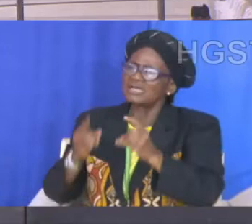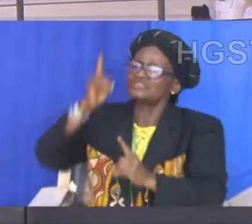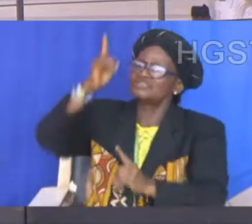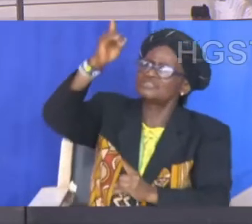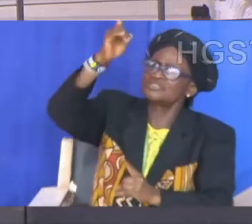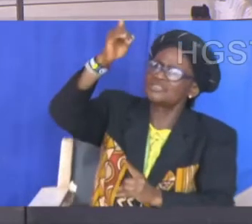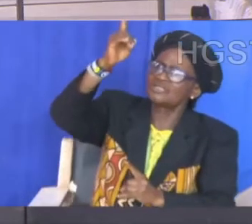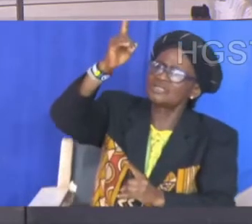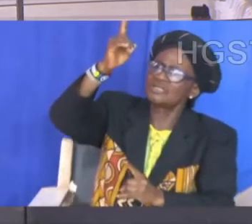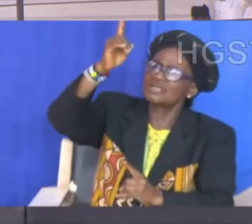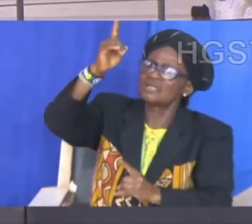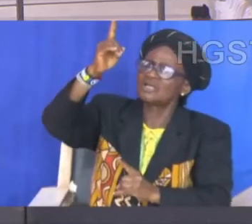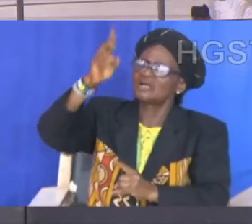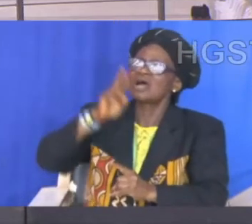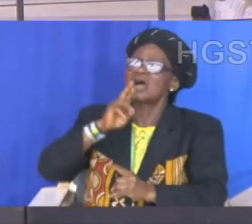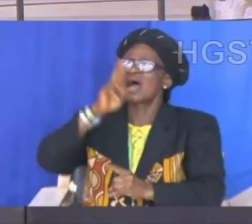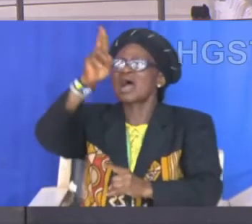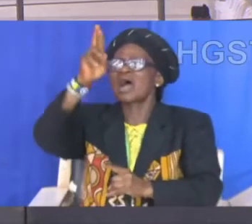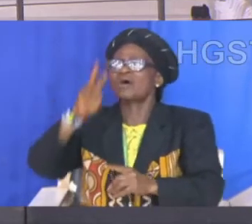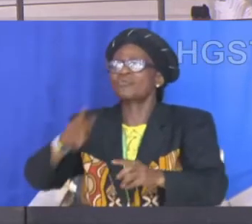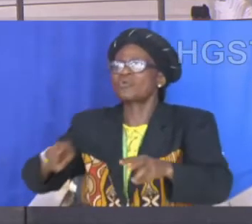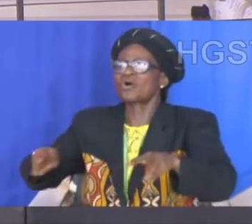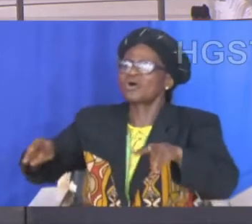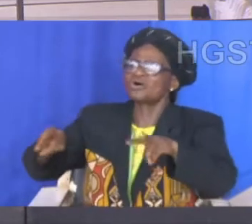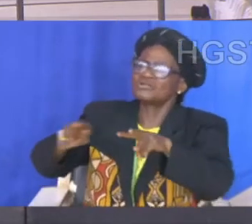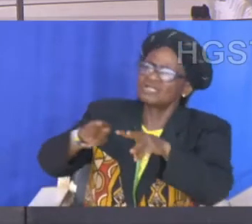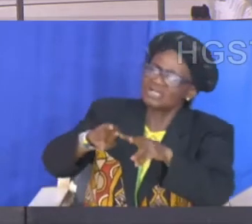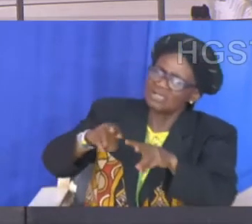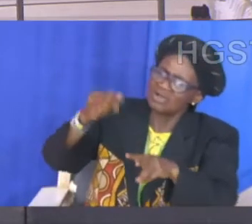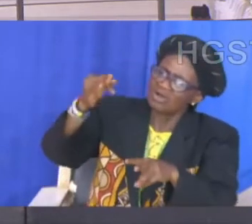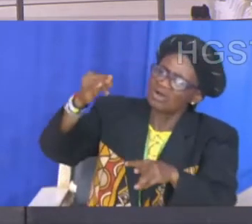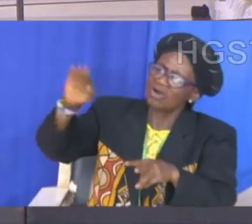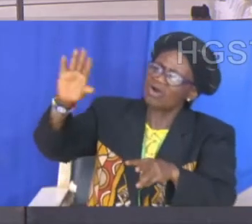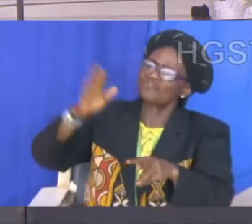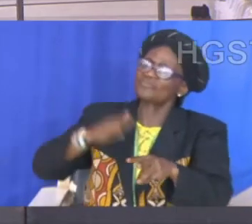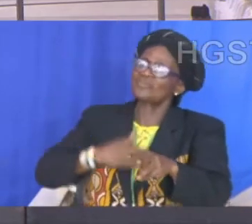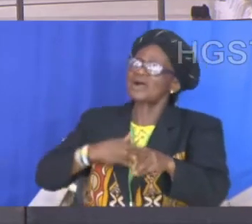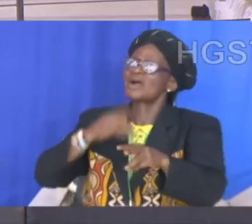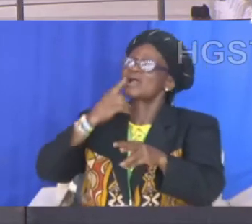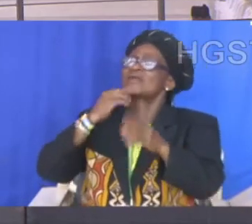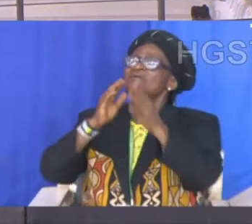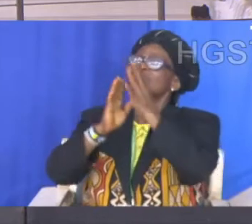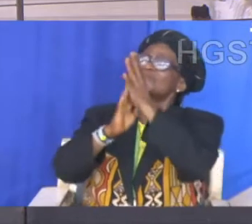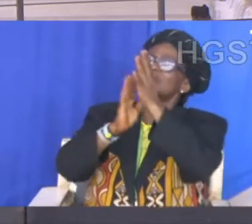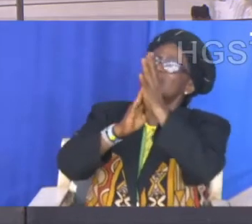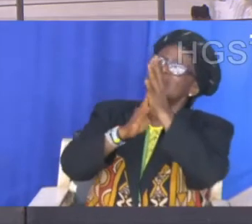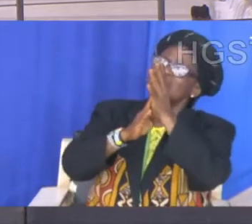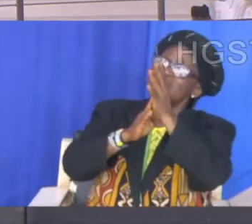Enyi ni mo fi fun Baba,